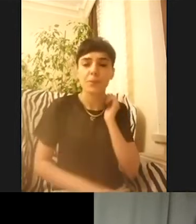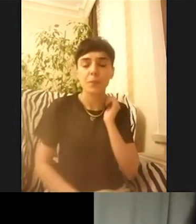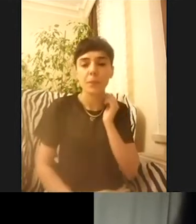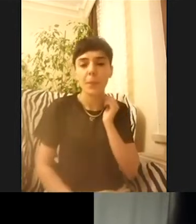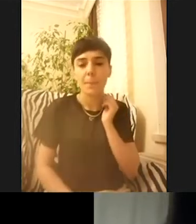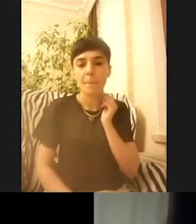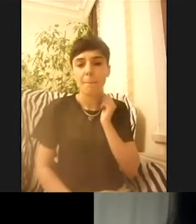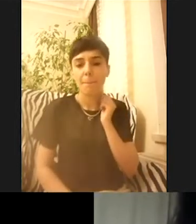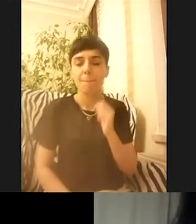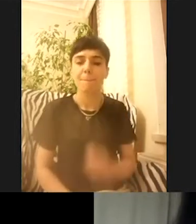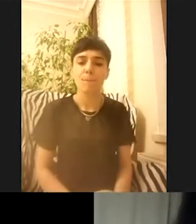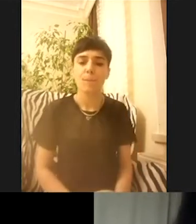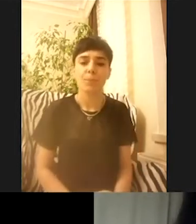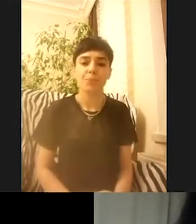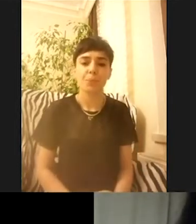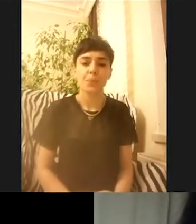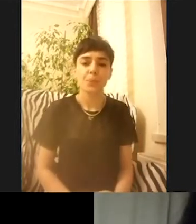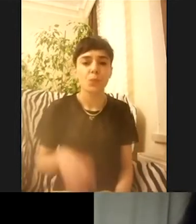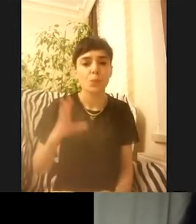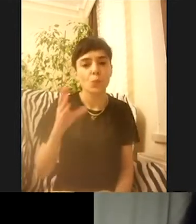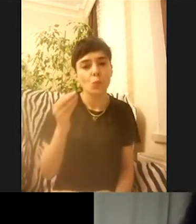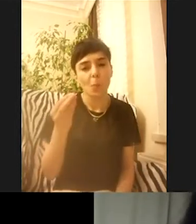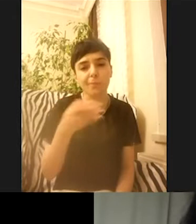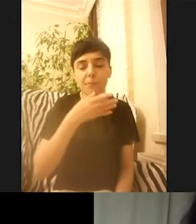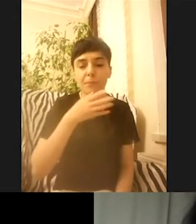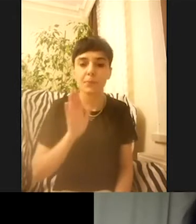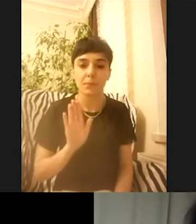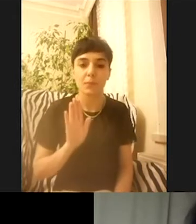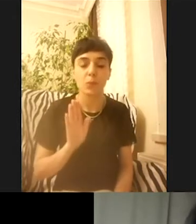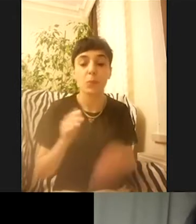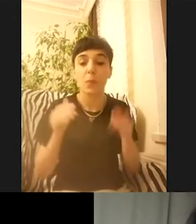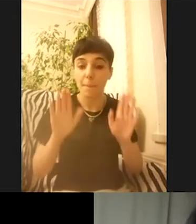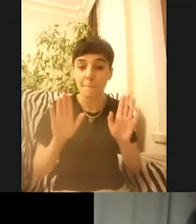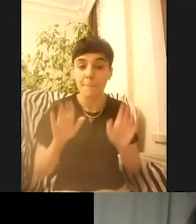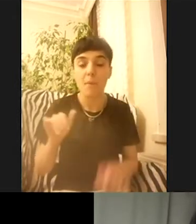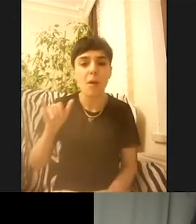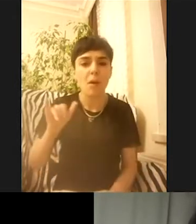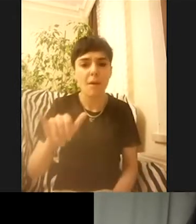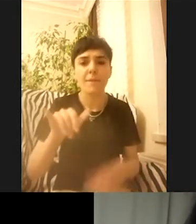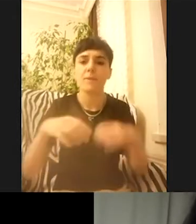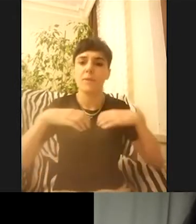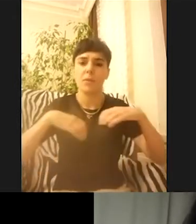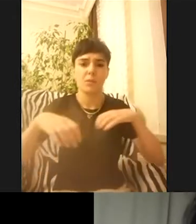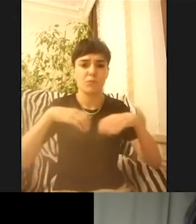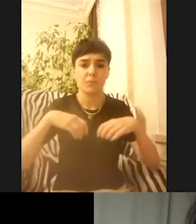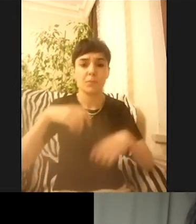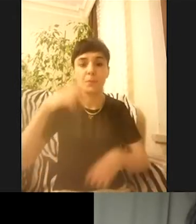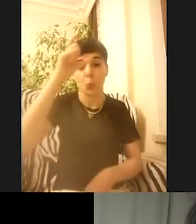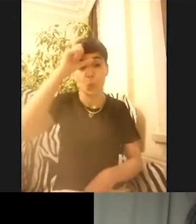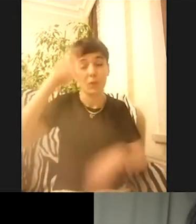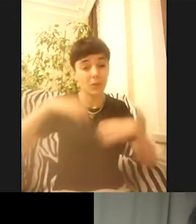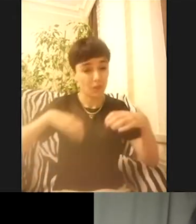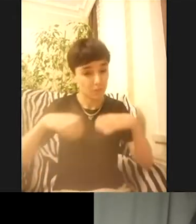same discrimination exposed to Turkish LGBT people, as in the case with the Hungary. So in a Hungarian case, I can easily see